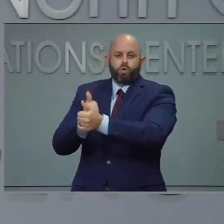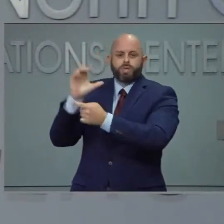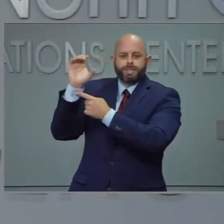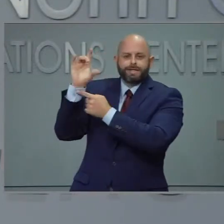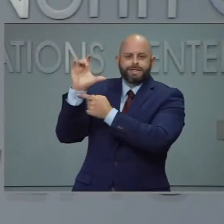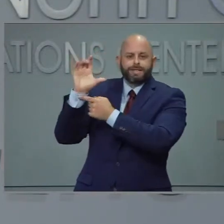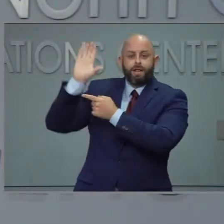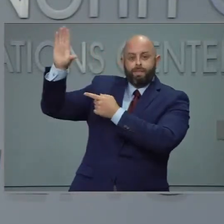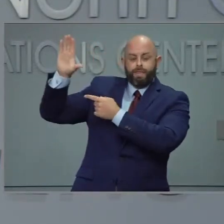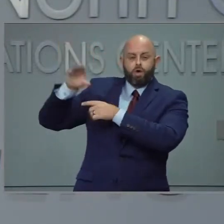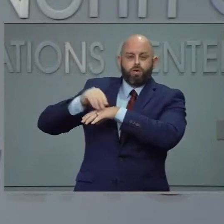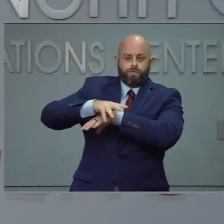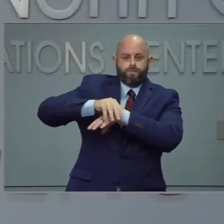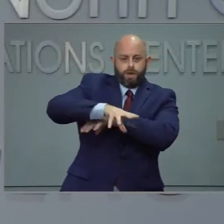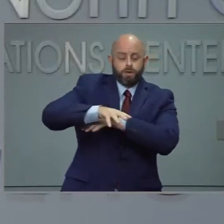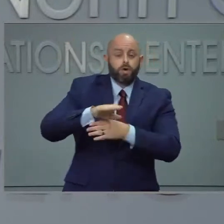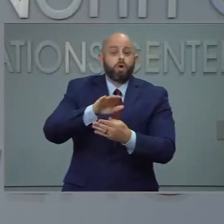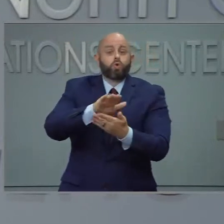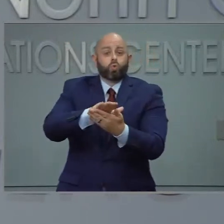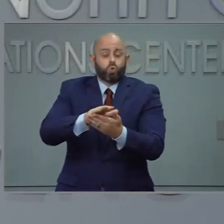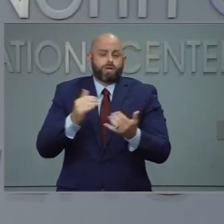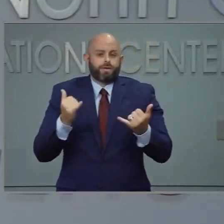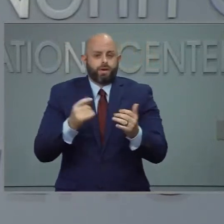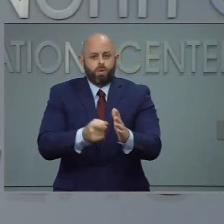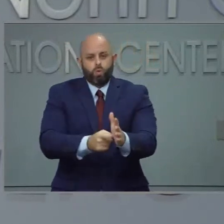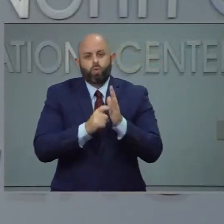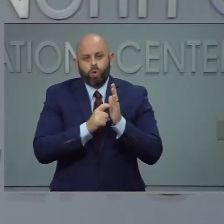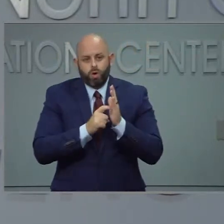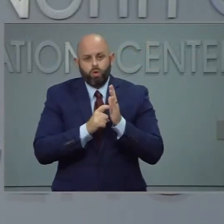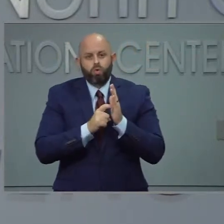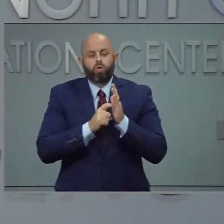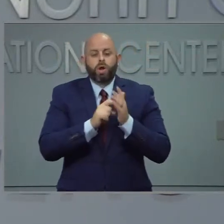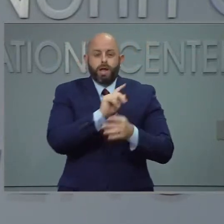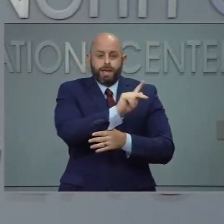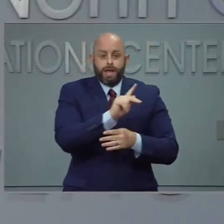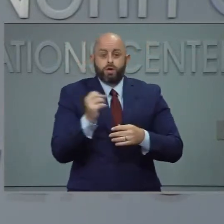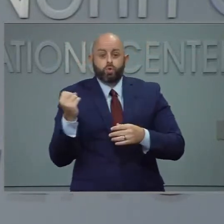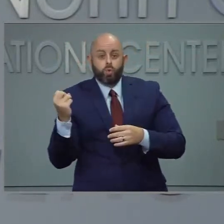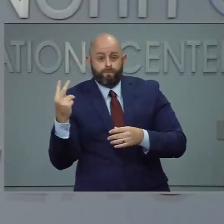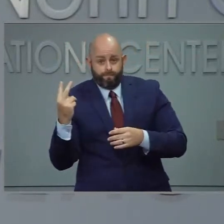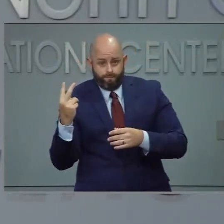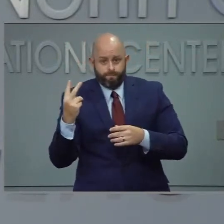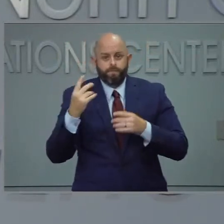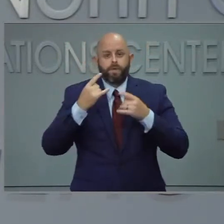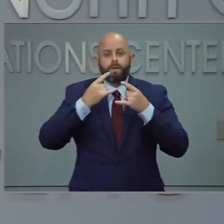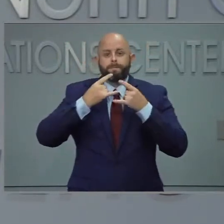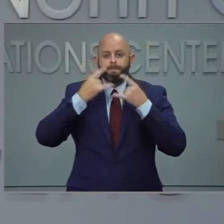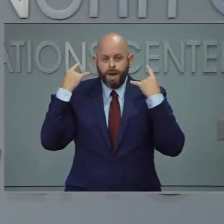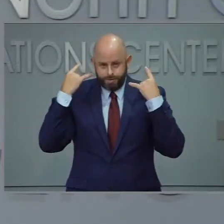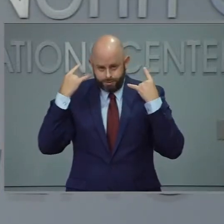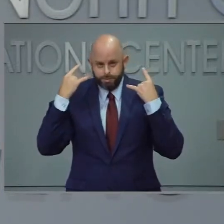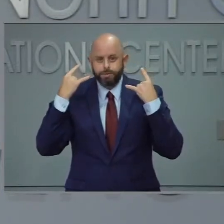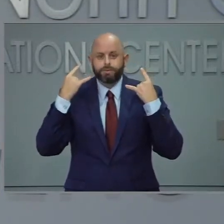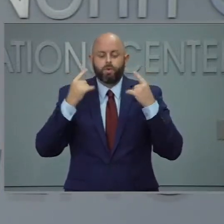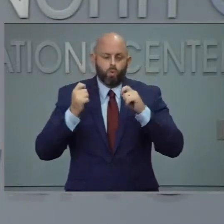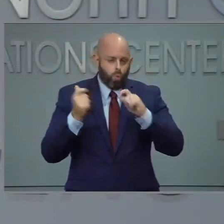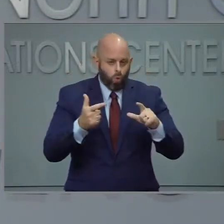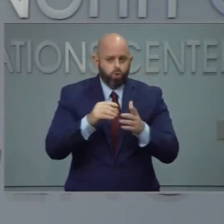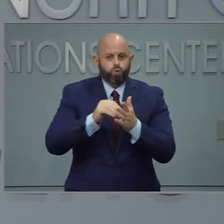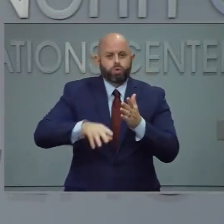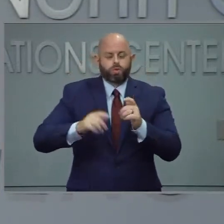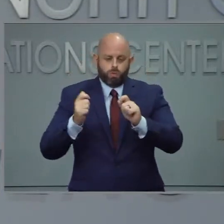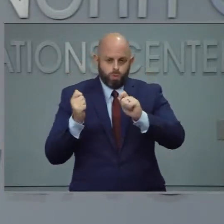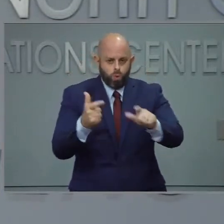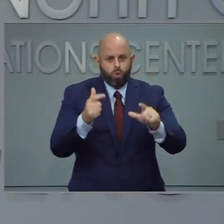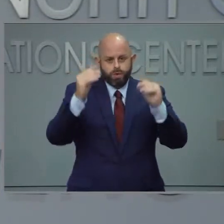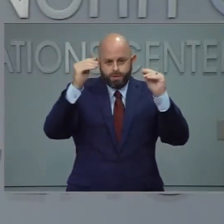guidance that schools should require K through 12 students and teachers to